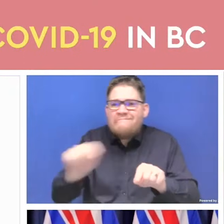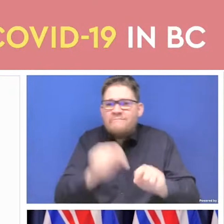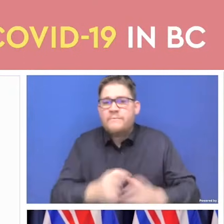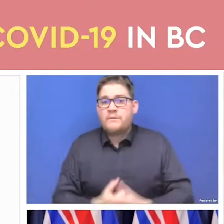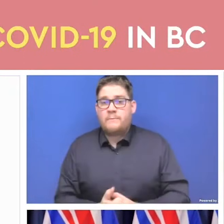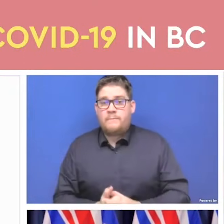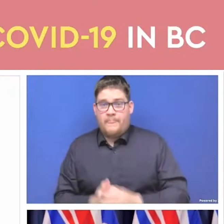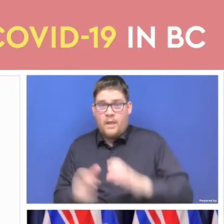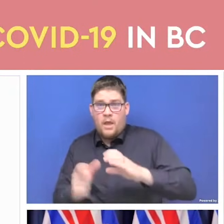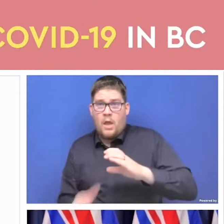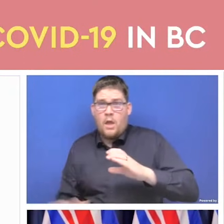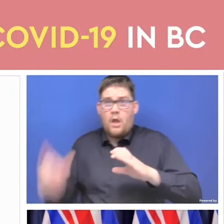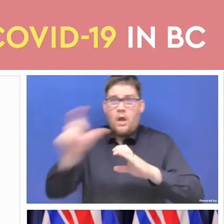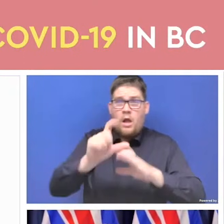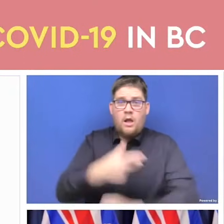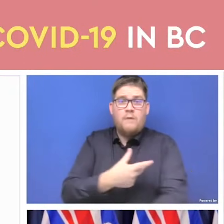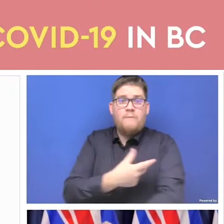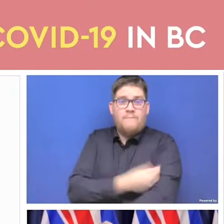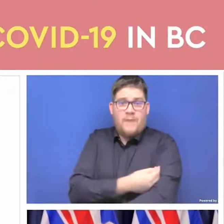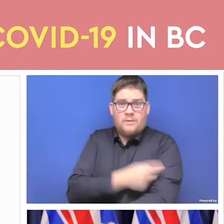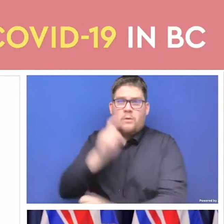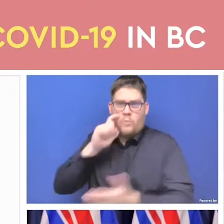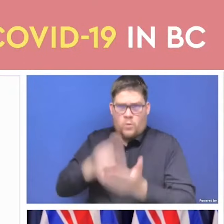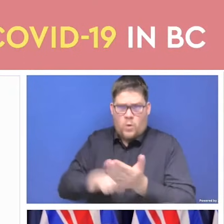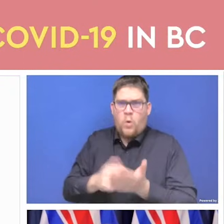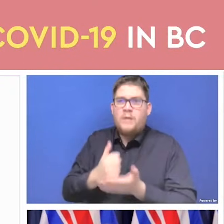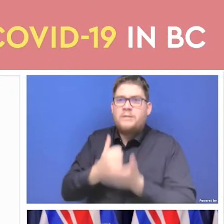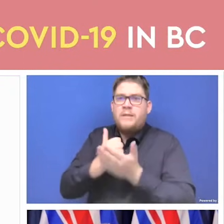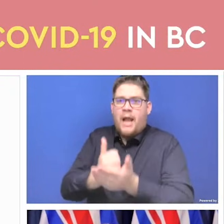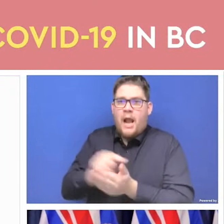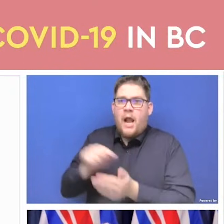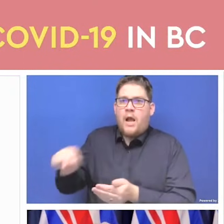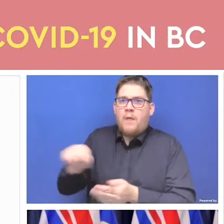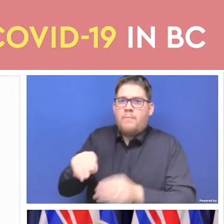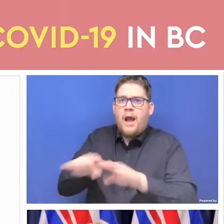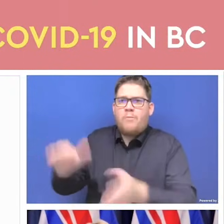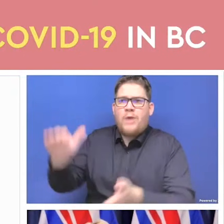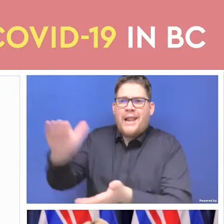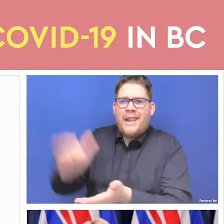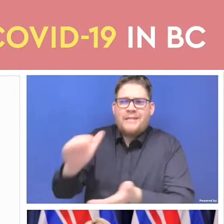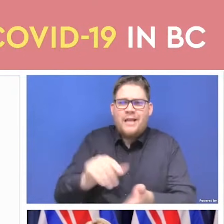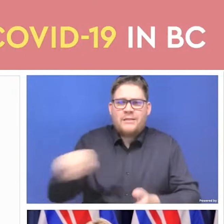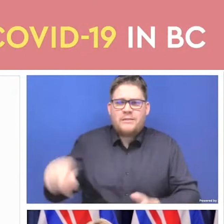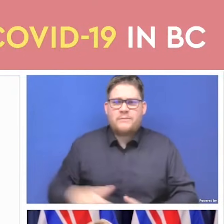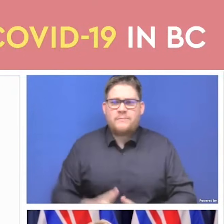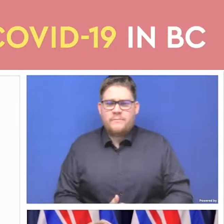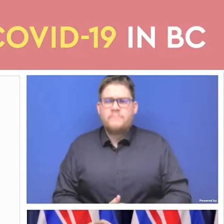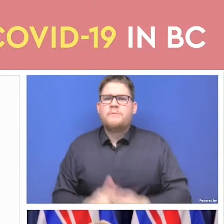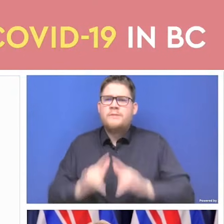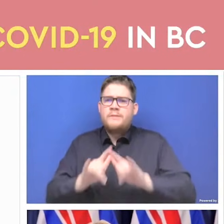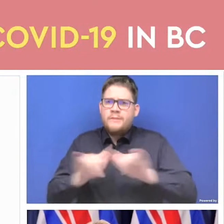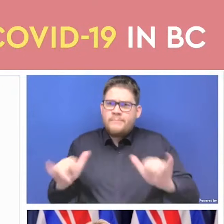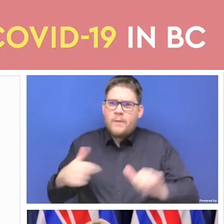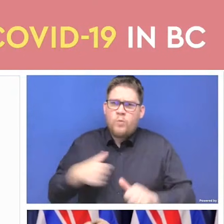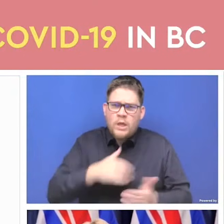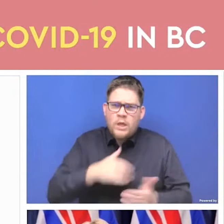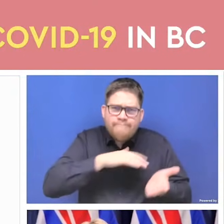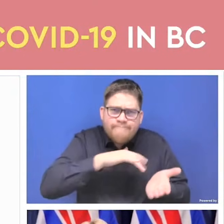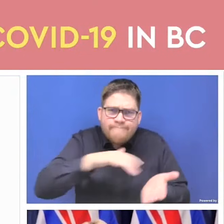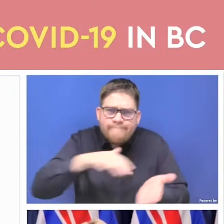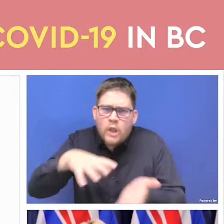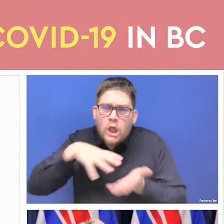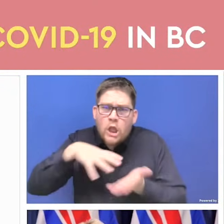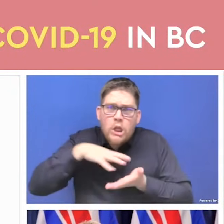particularly in those settings with those populations. But we are also learning about what is the optimal schedule for this